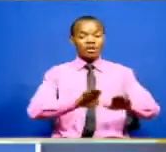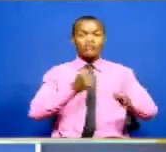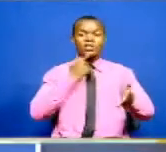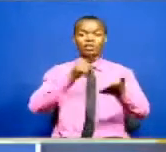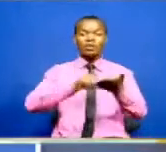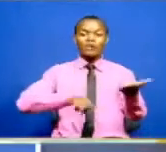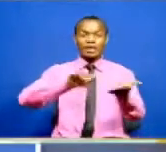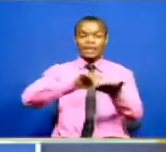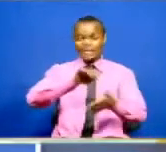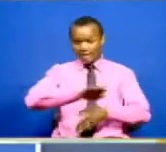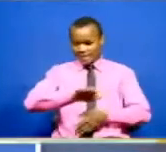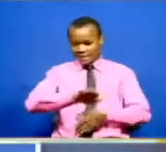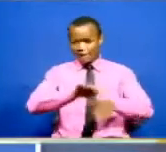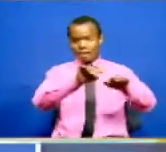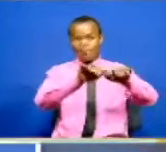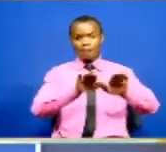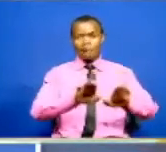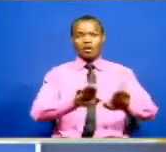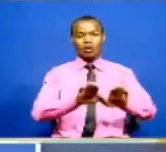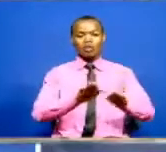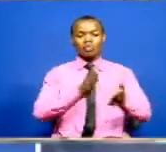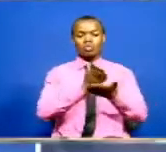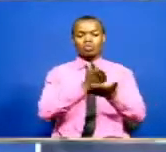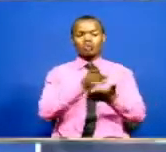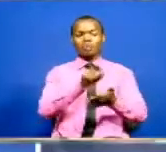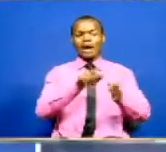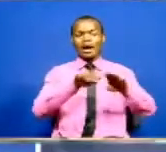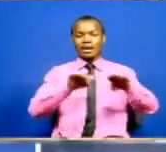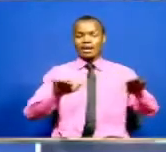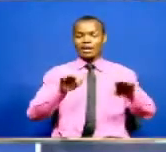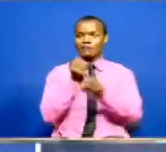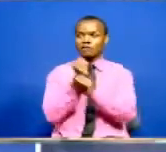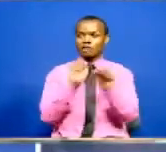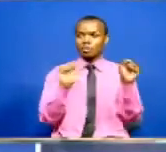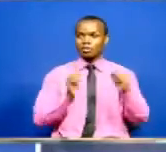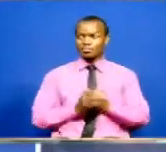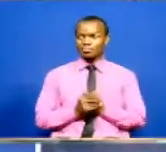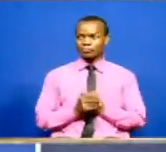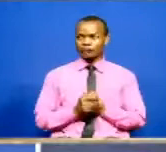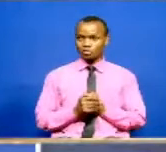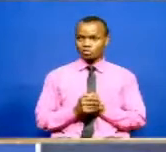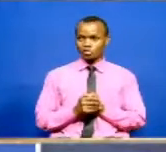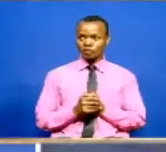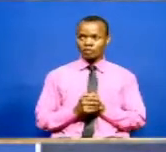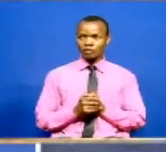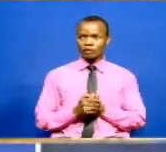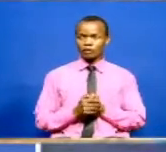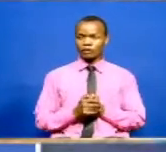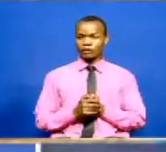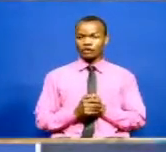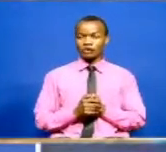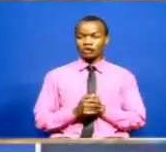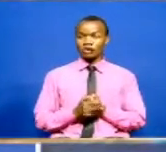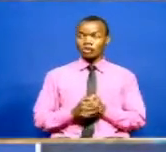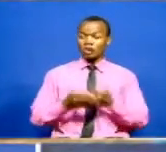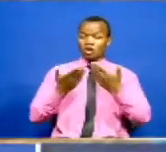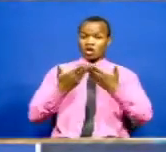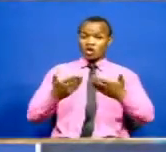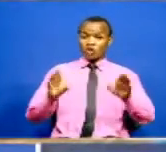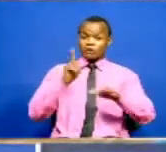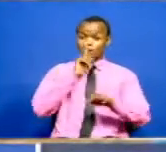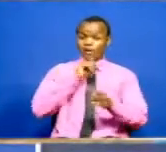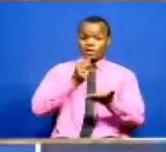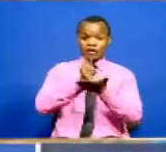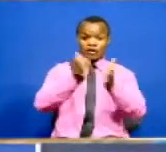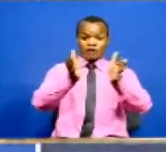burial site is a riparian land. The sad looks on their faces tell their story. They have lost a kin, but that is